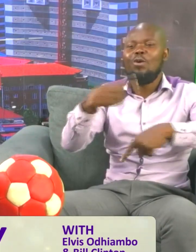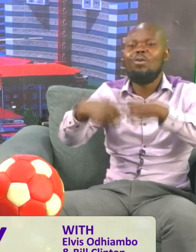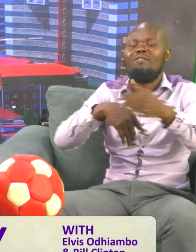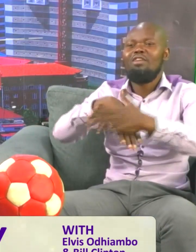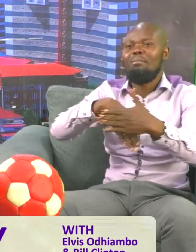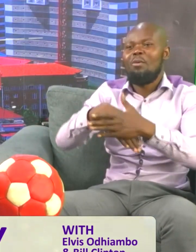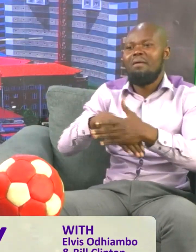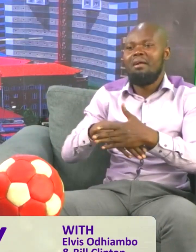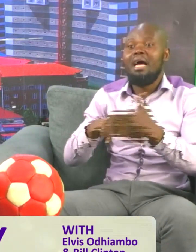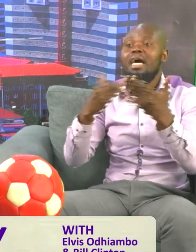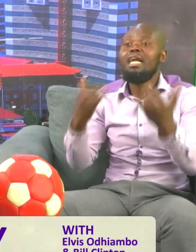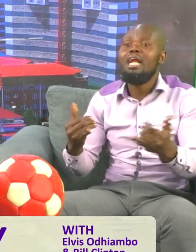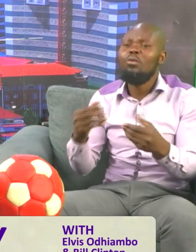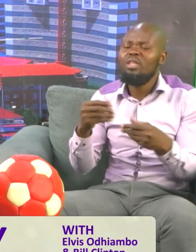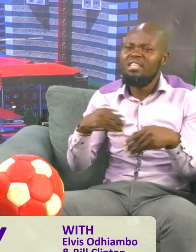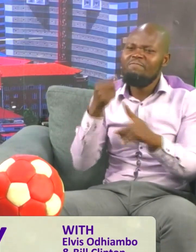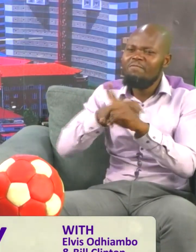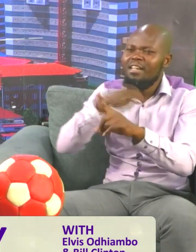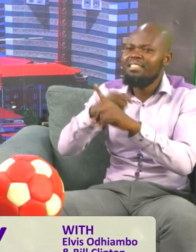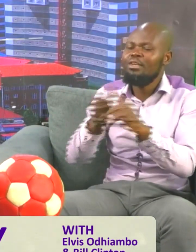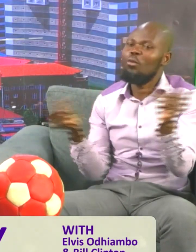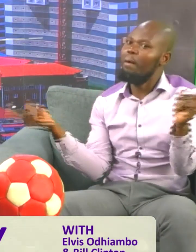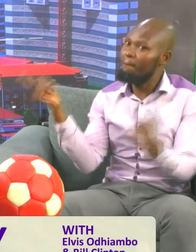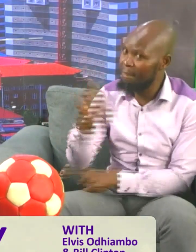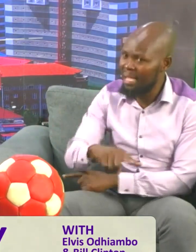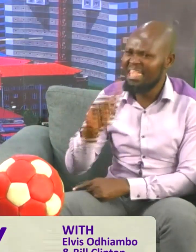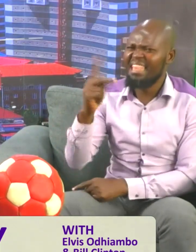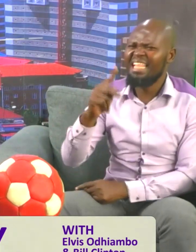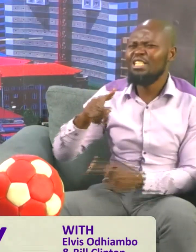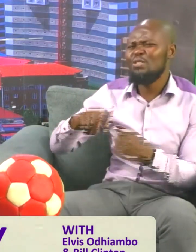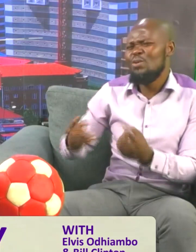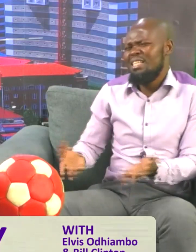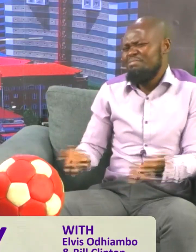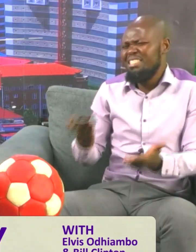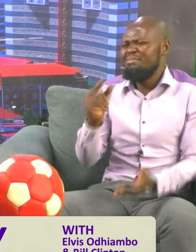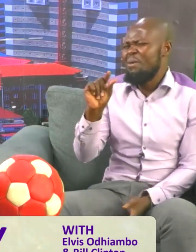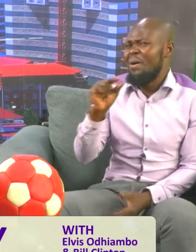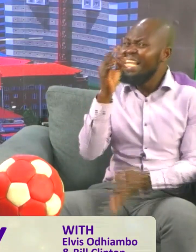is a big problem. Right. So I think if, for example,